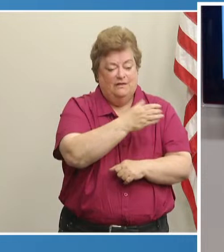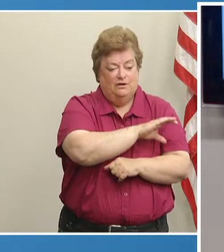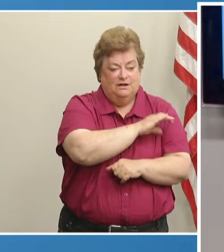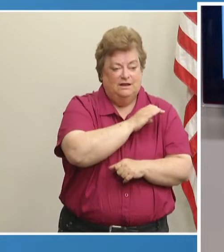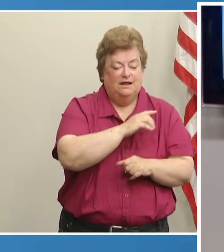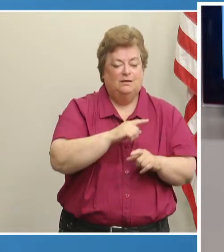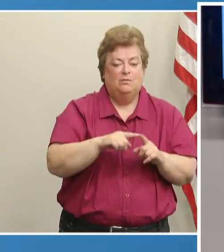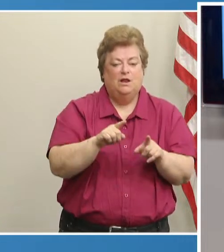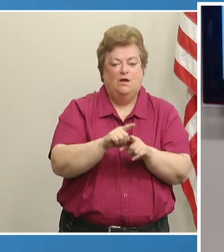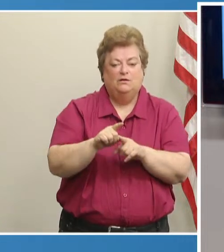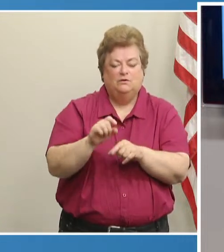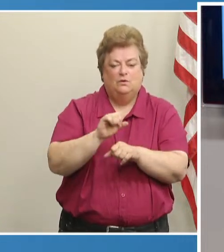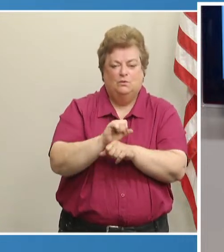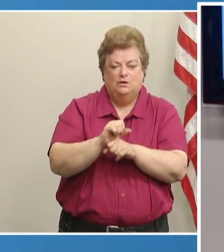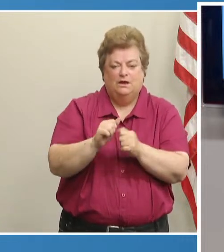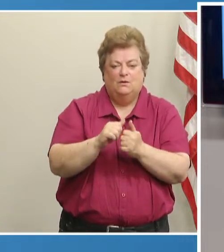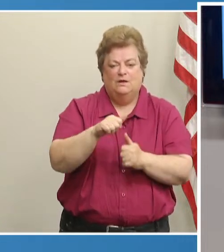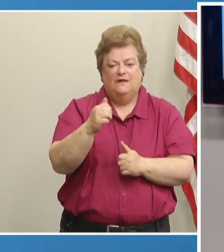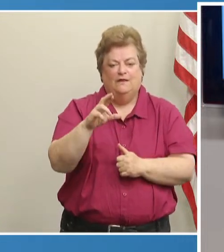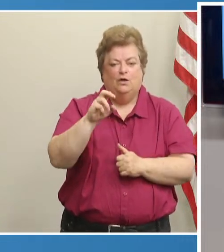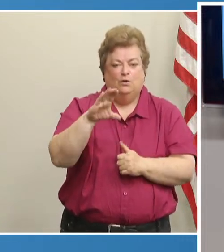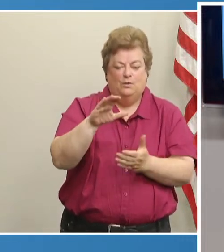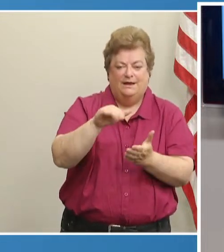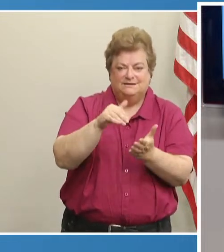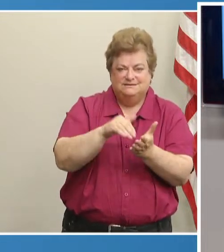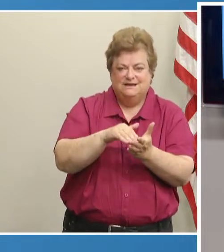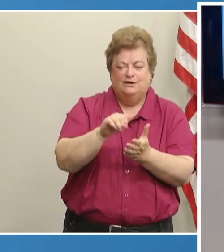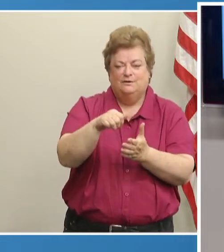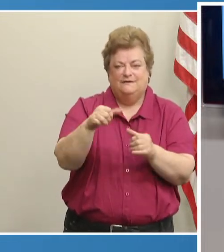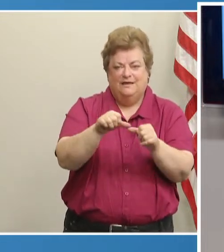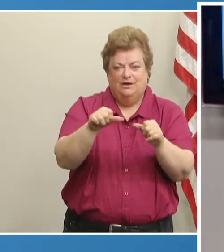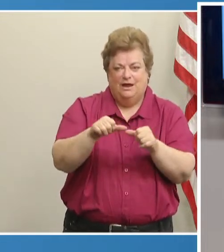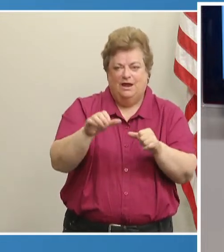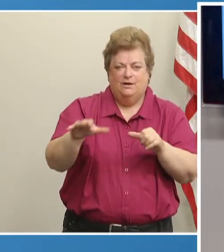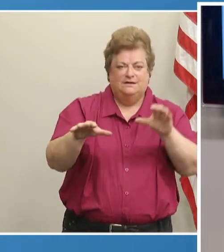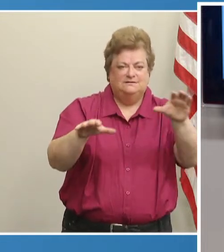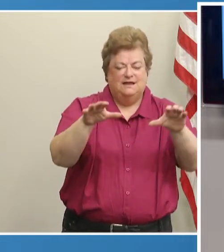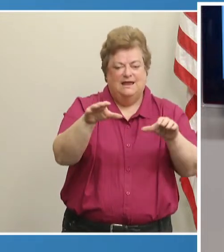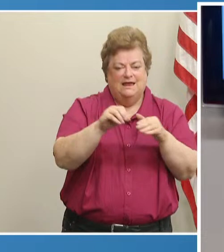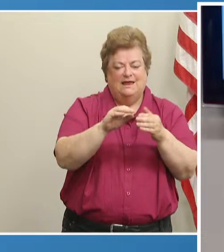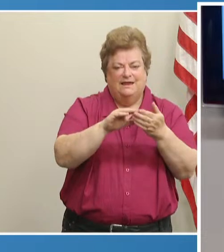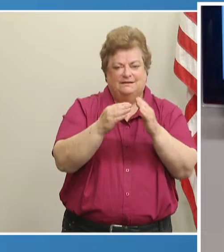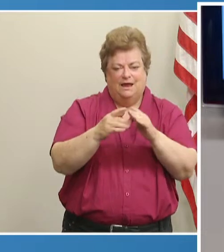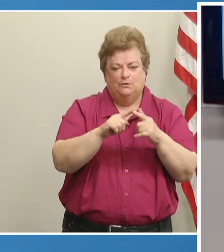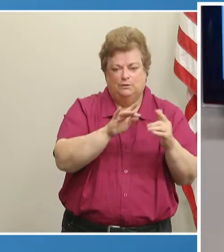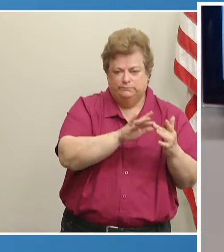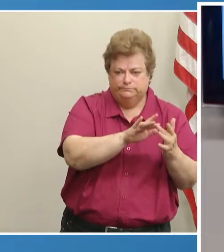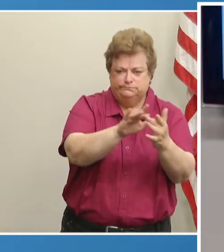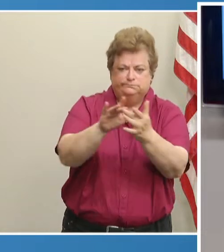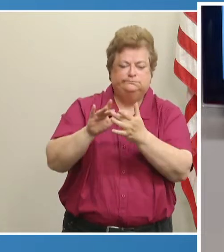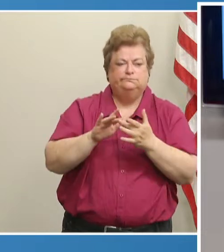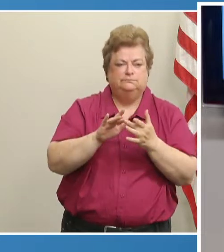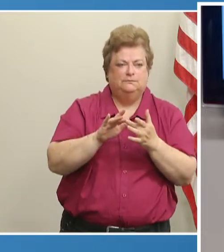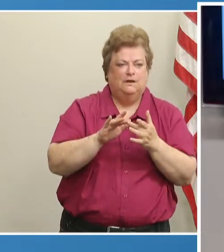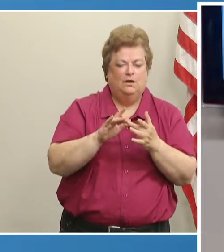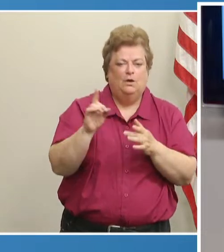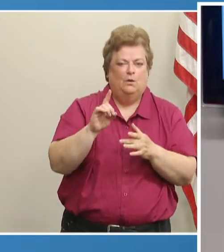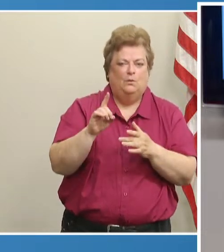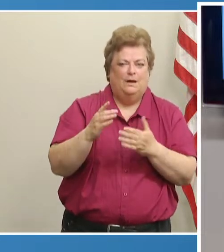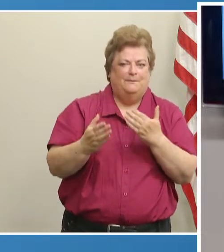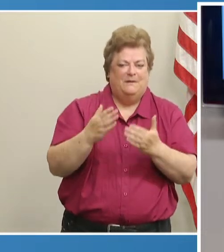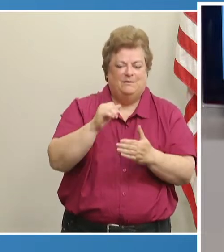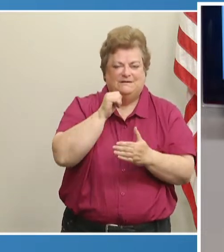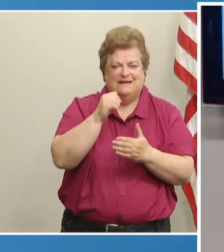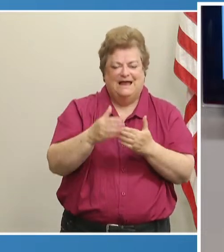other recreation centers and other areas of town to really reach people where it's not as convenient